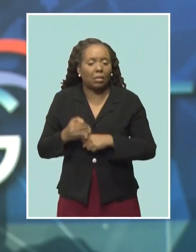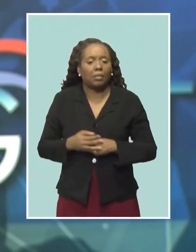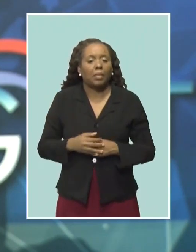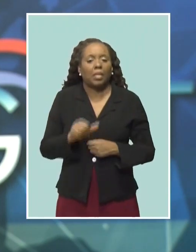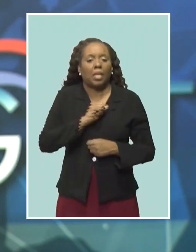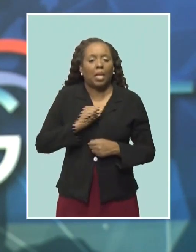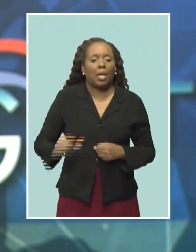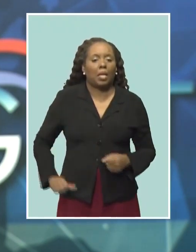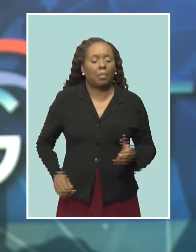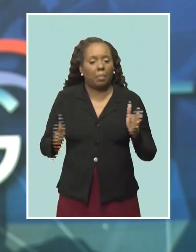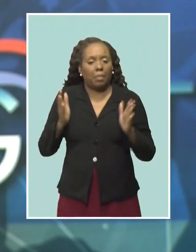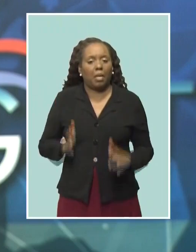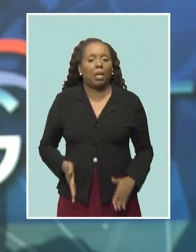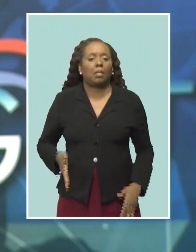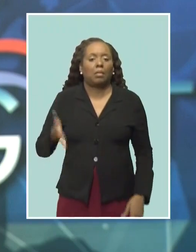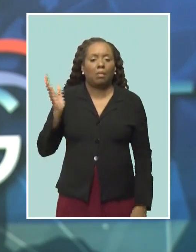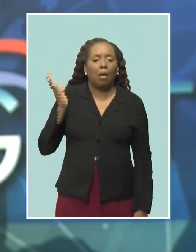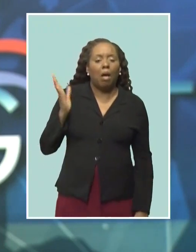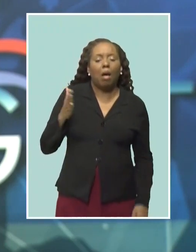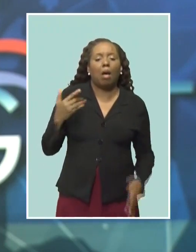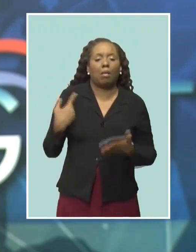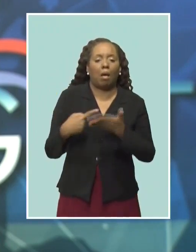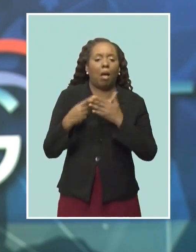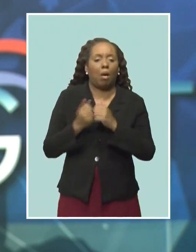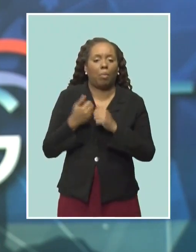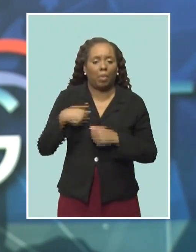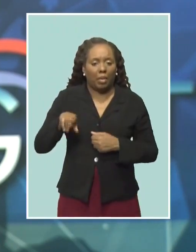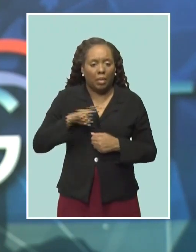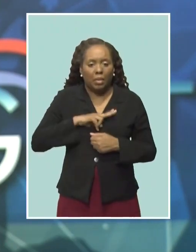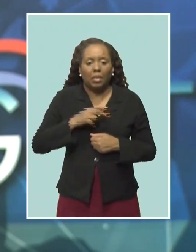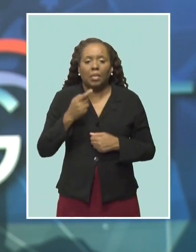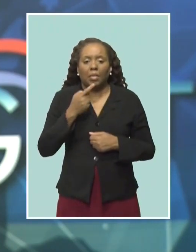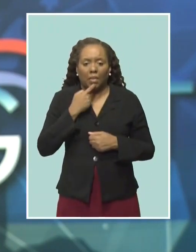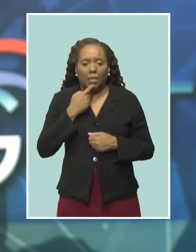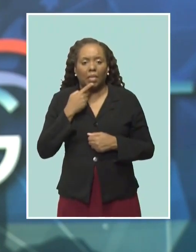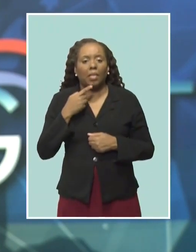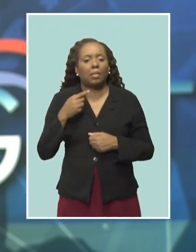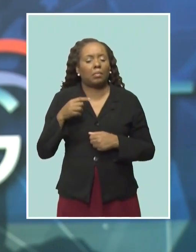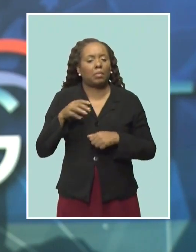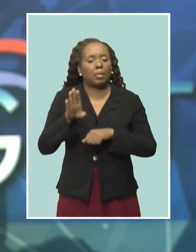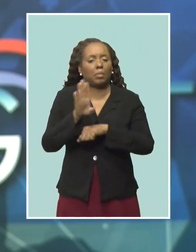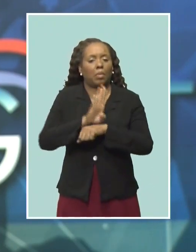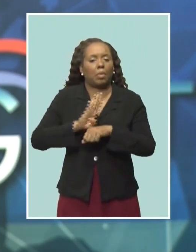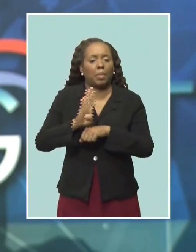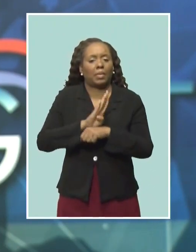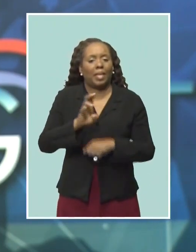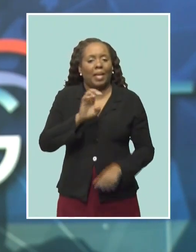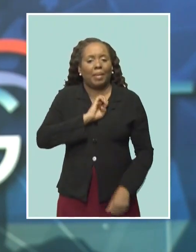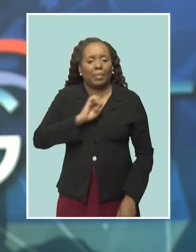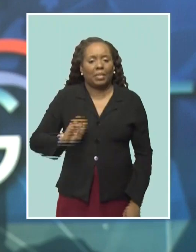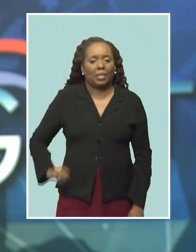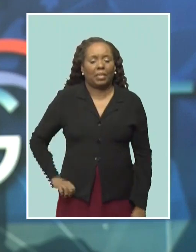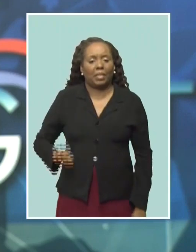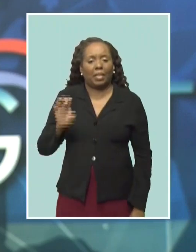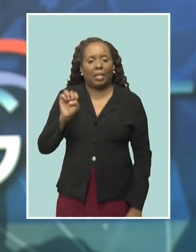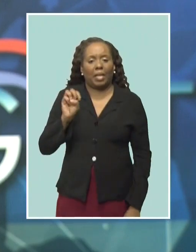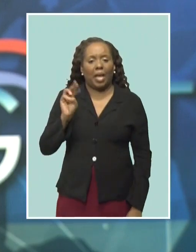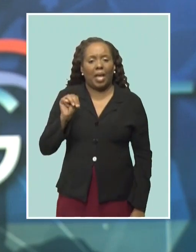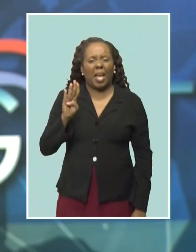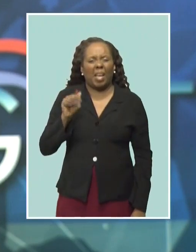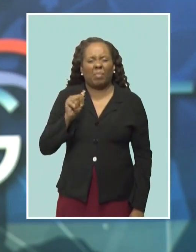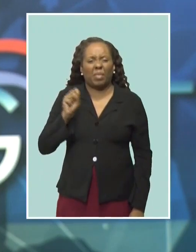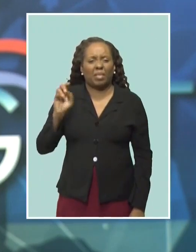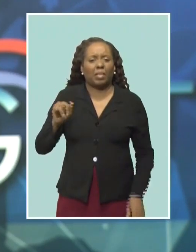was a guest on CBC TV8's Morning Barbados, says the opening of the Barbados Embassy in Ireland marks a step up in the